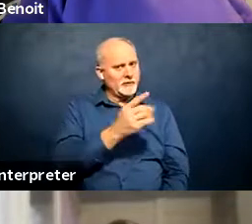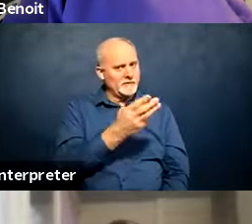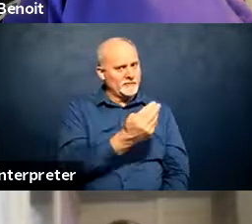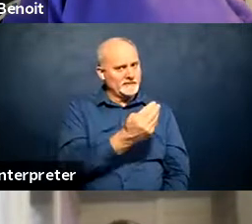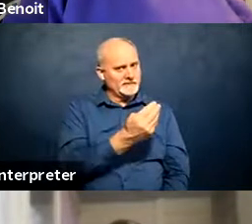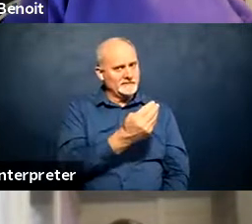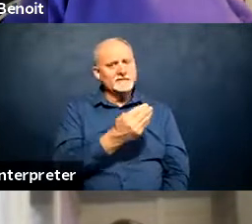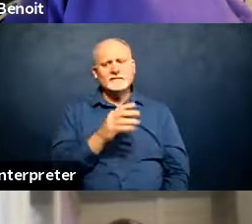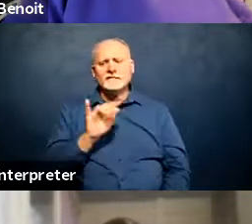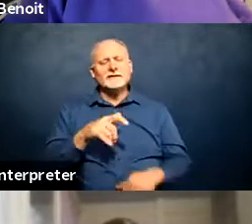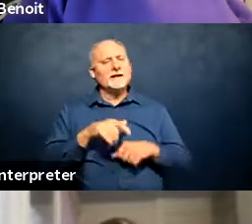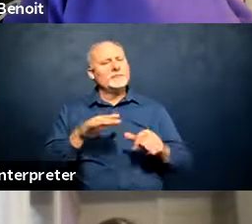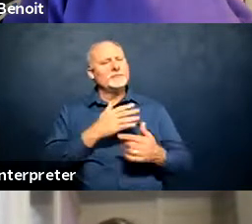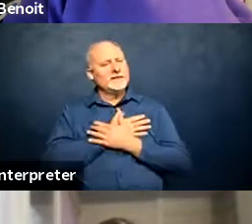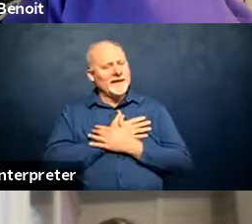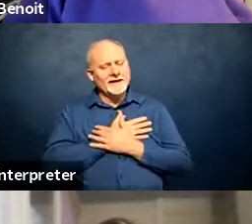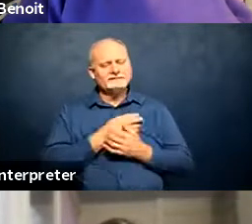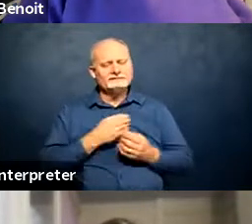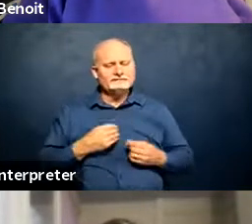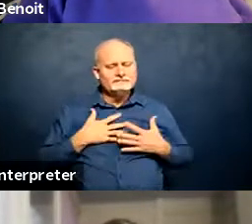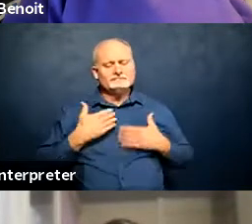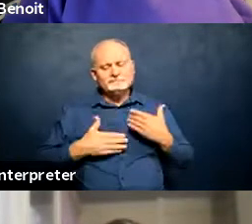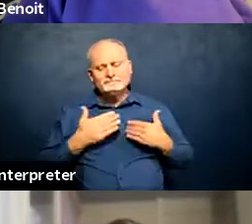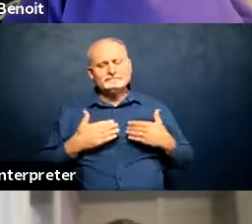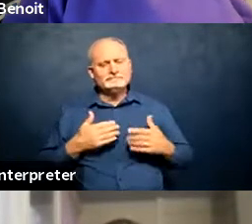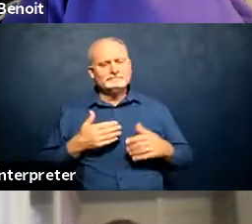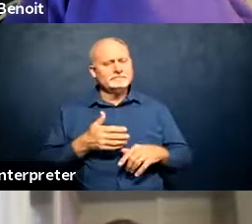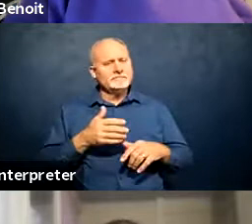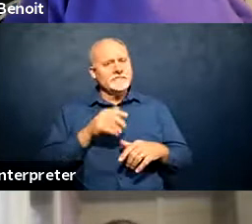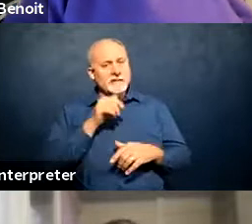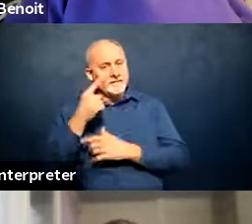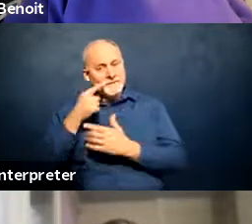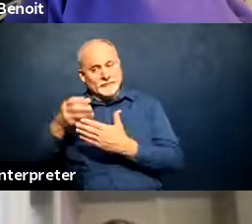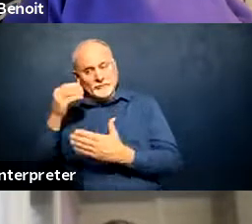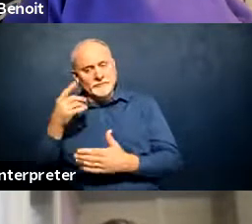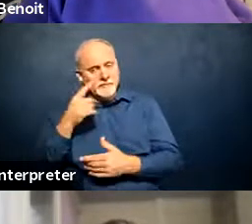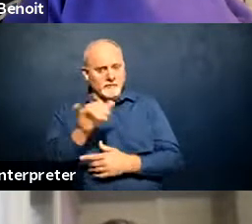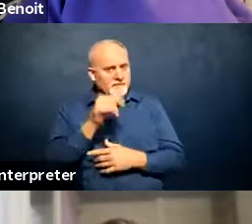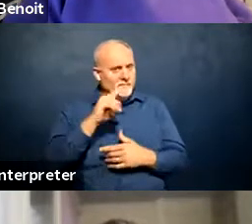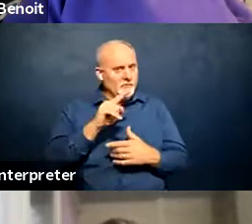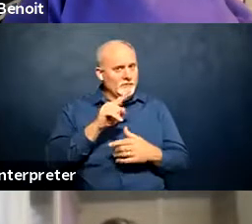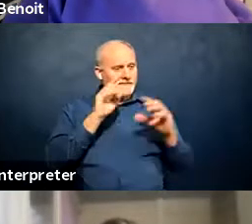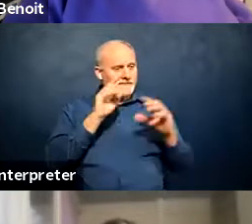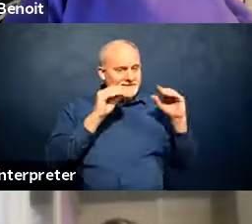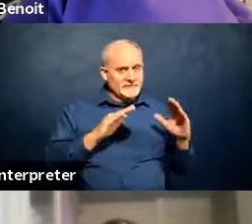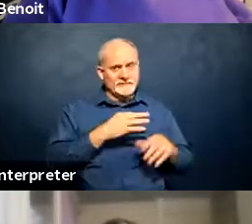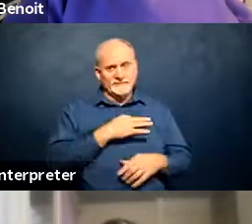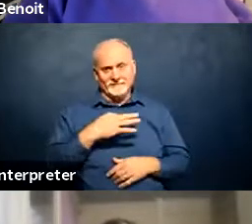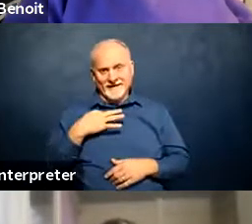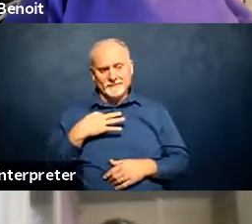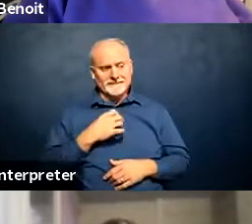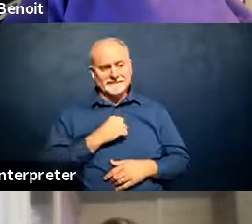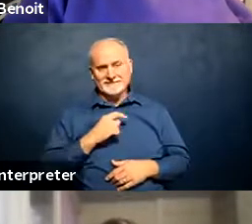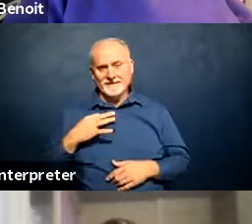to relax, to refresh, to rejuvenate, not only for students, but quite frankly, also for faculty and staff. And so we've asked